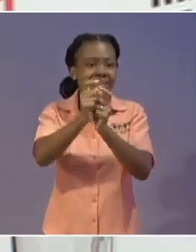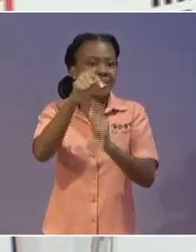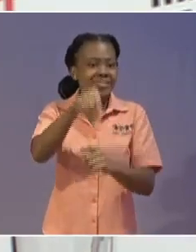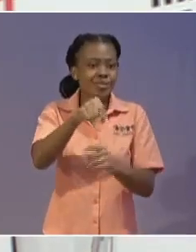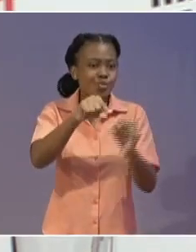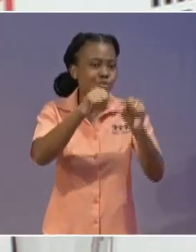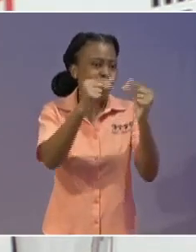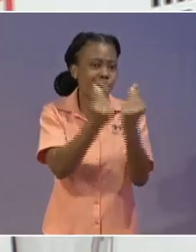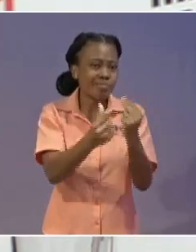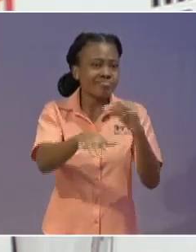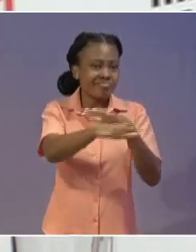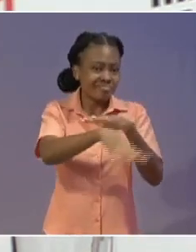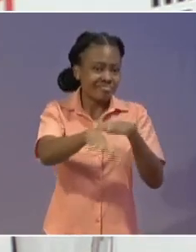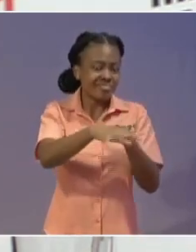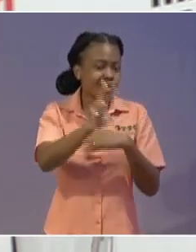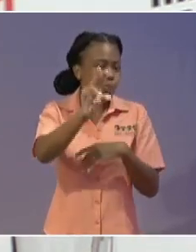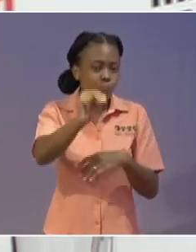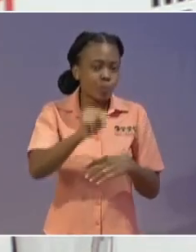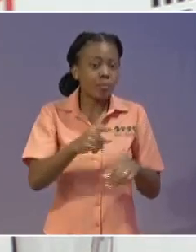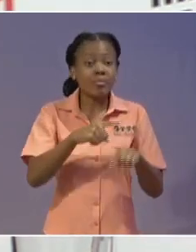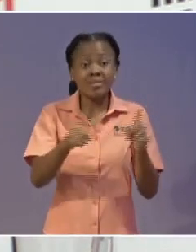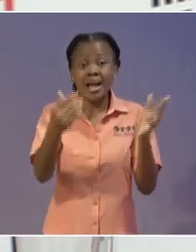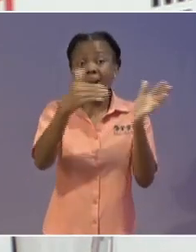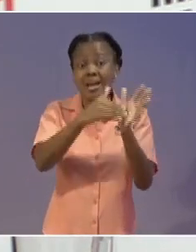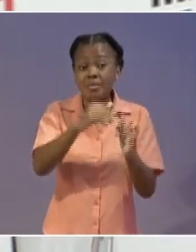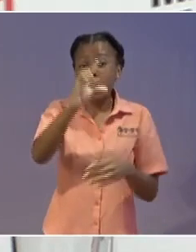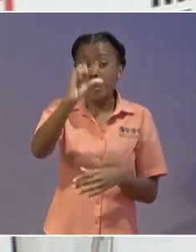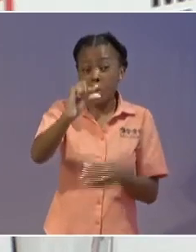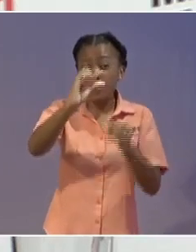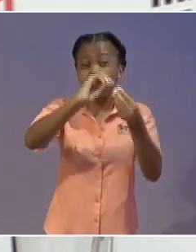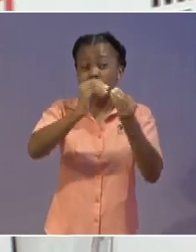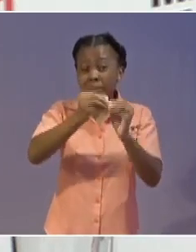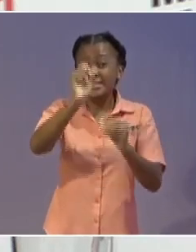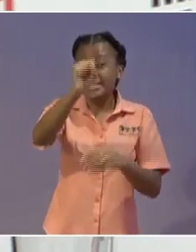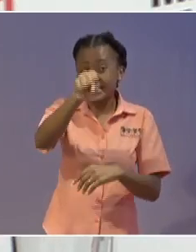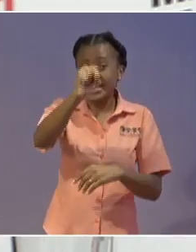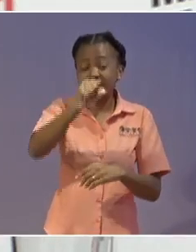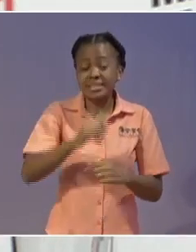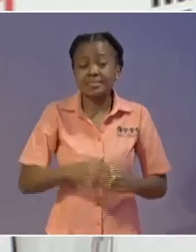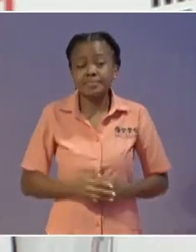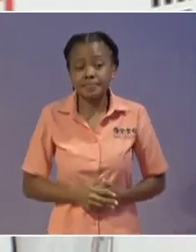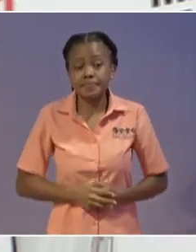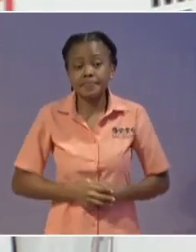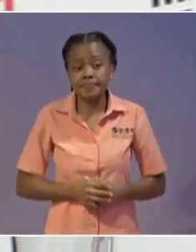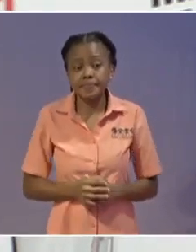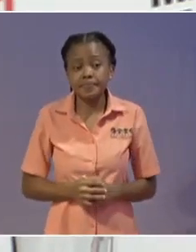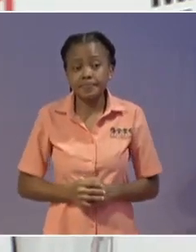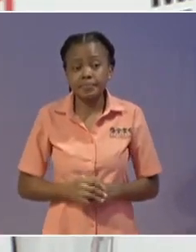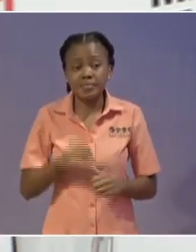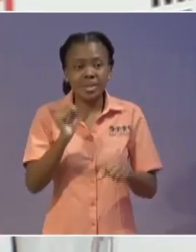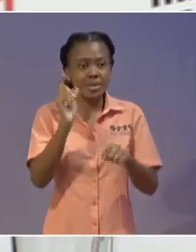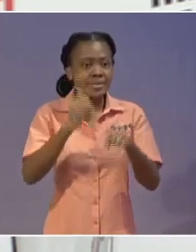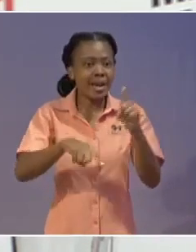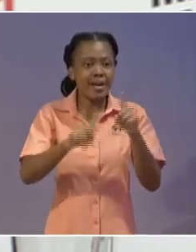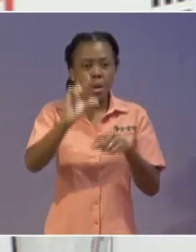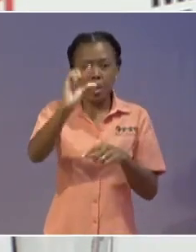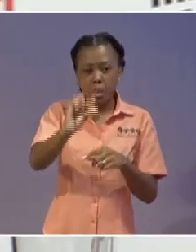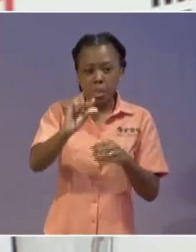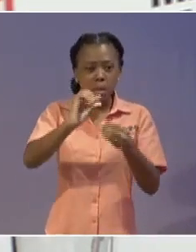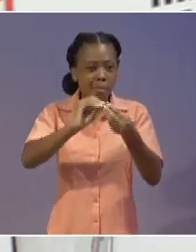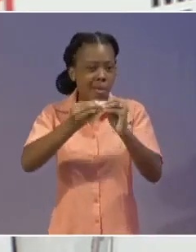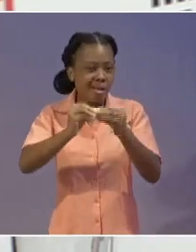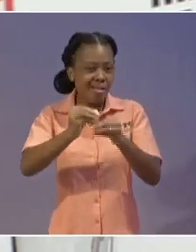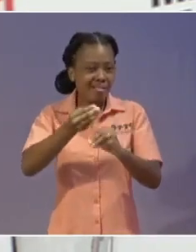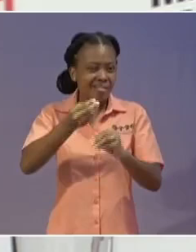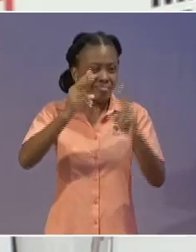But again, it's a small number. So looking at subgroup trends in those sort of small numbers isn't really mathematically viable.